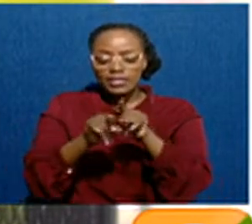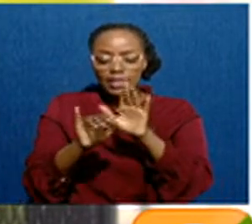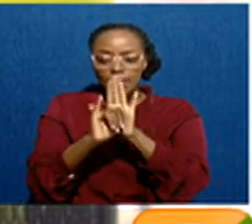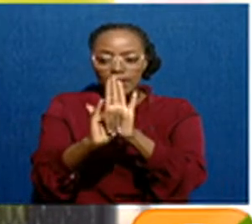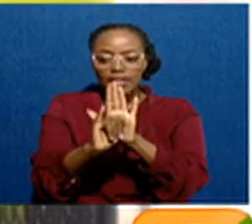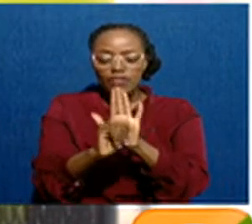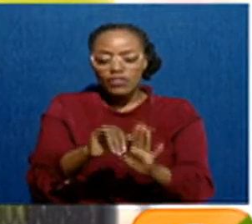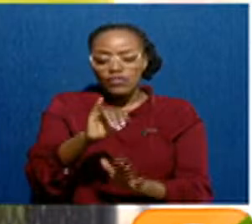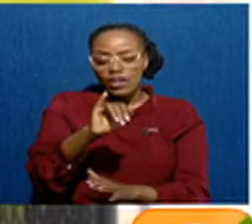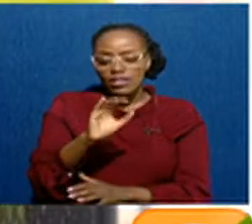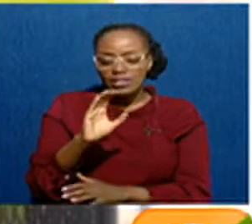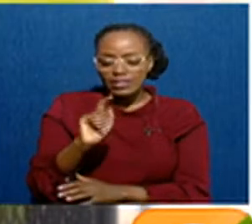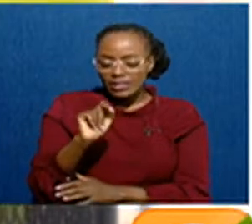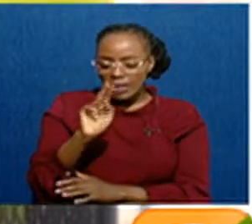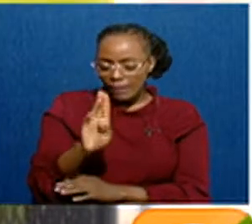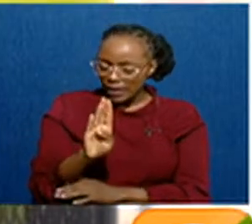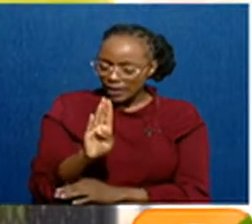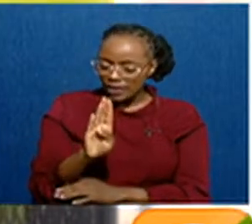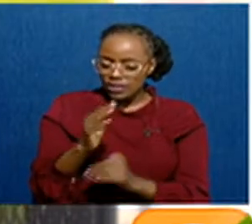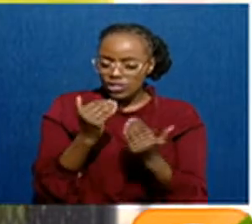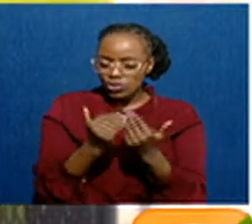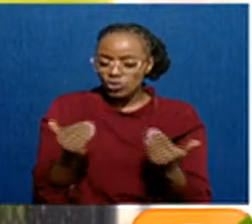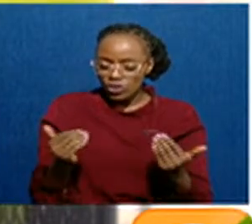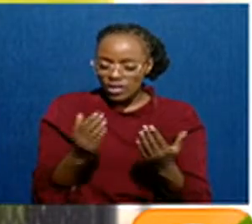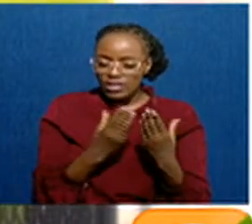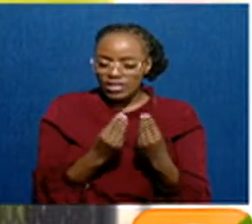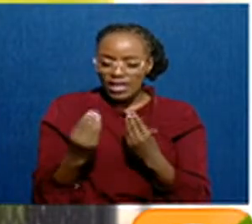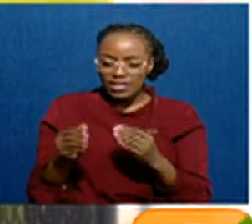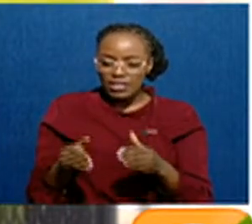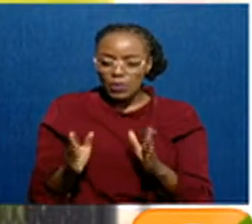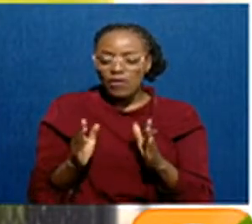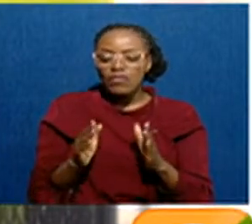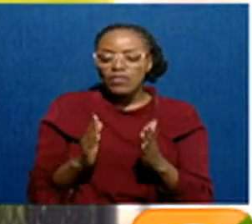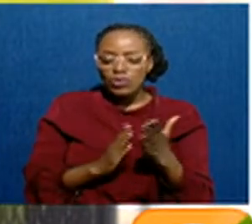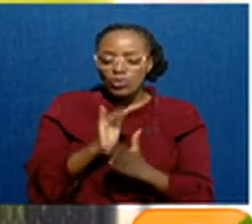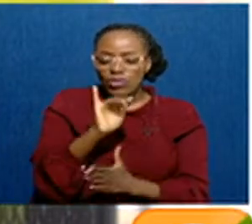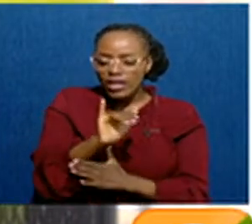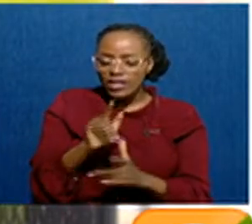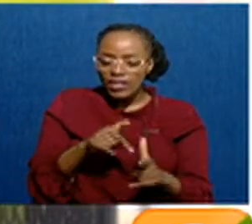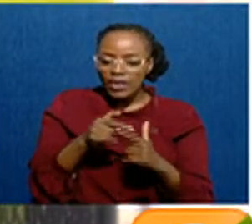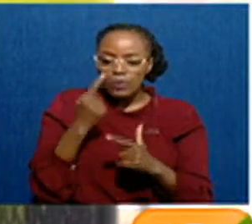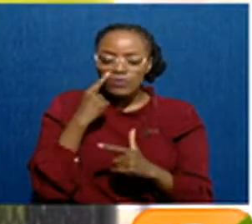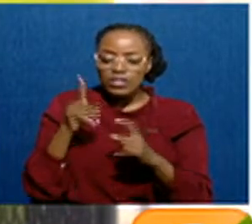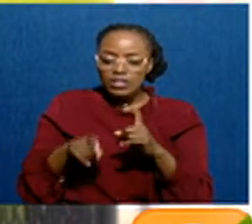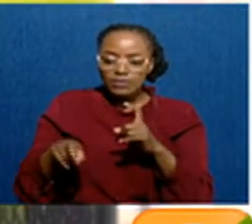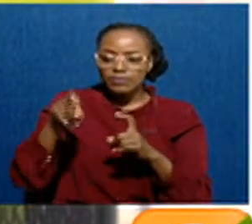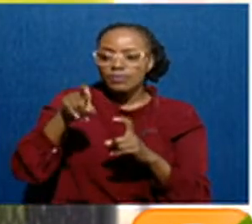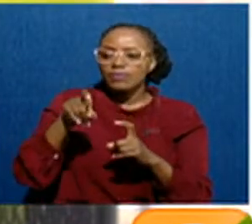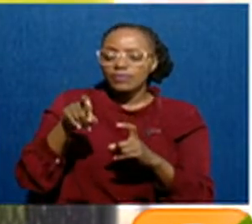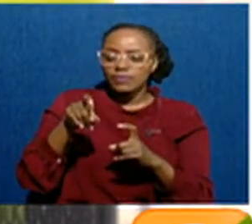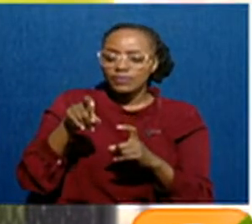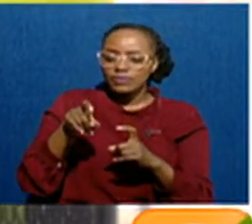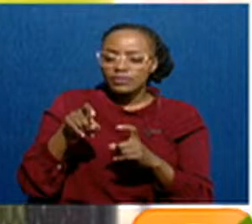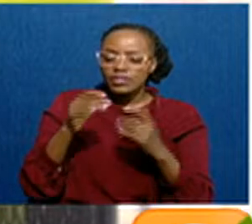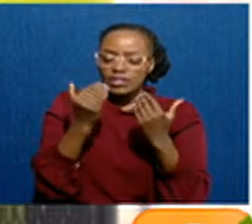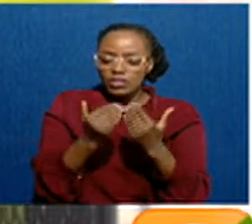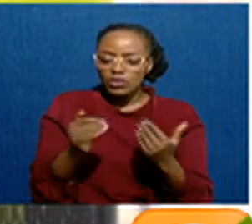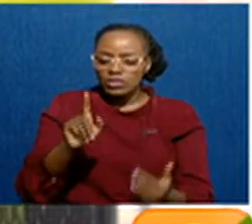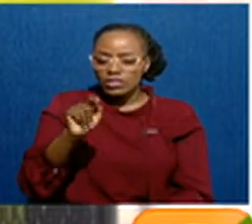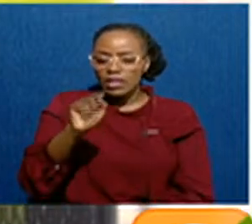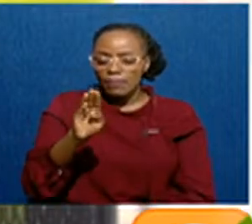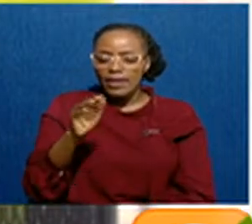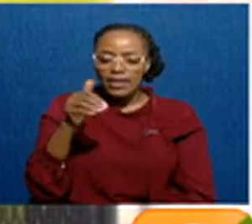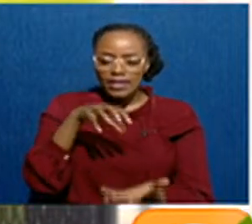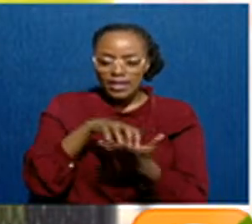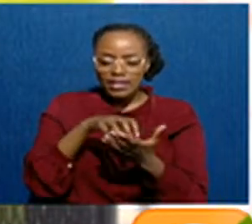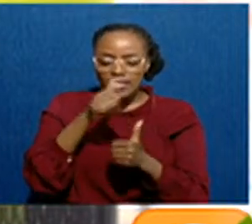identify TB in children much more easily. And as a result, what we have seen is an increase even in the number of childhood TB cases that